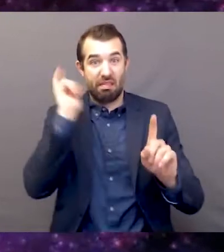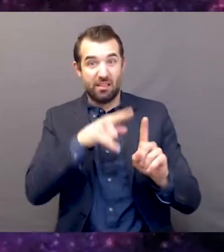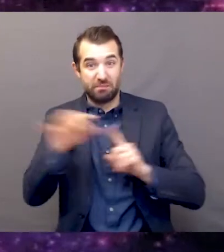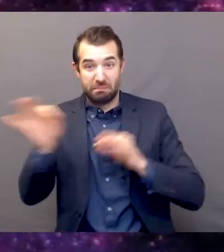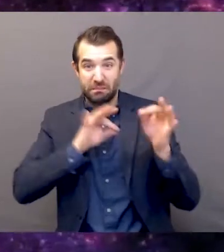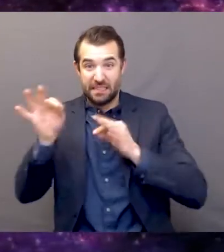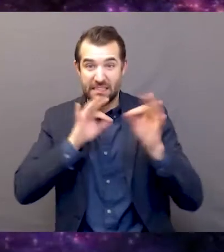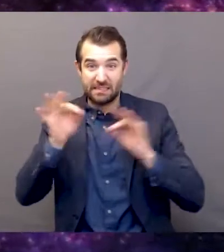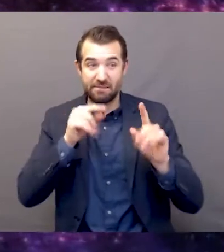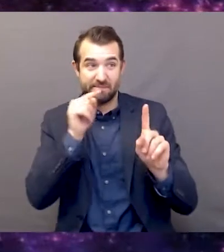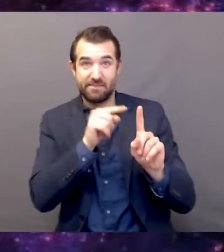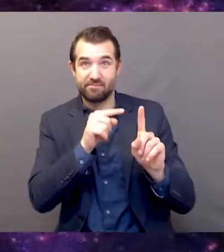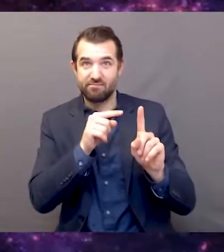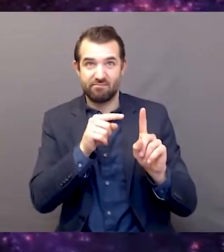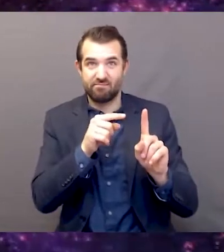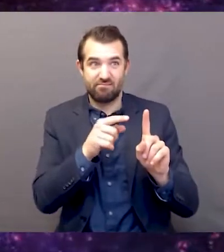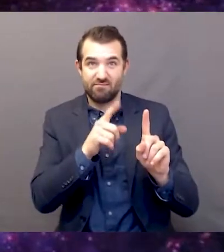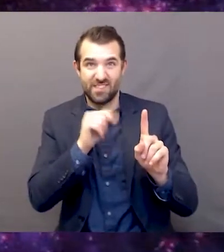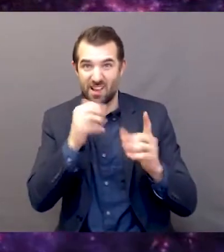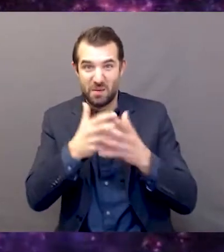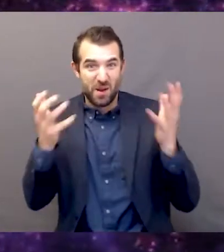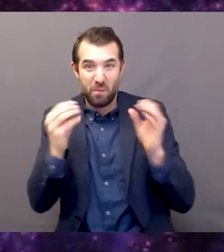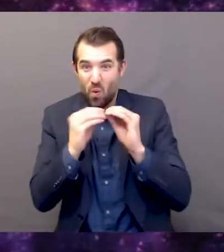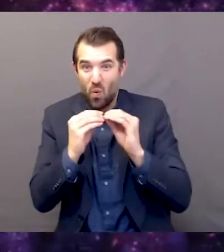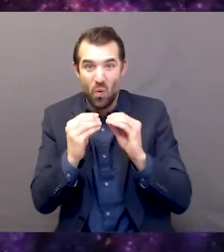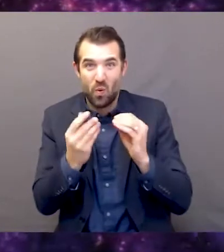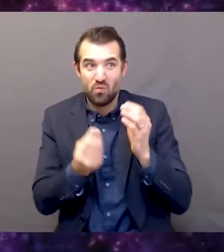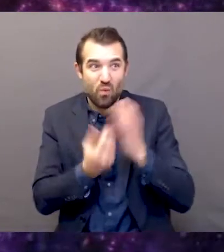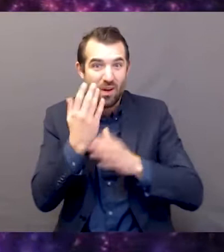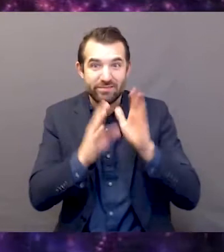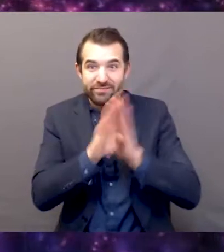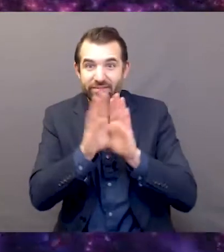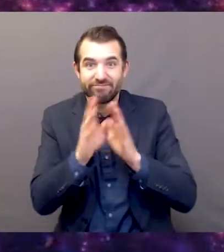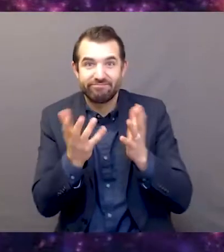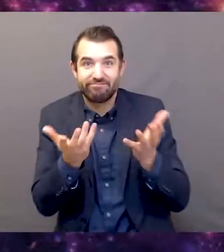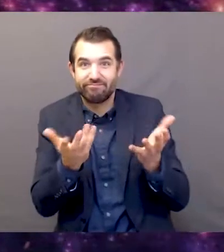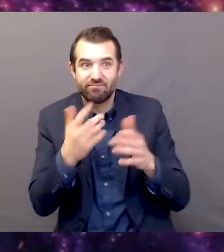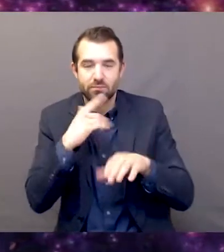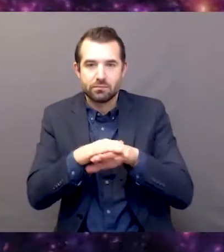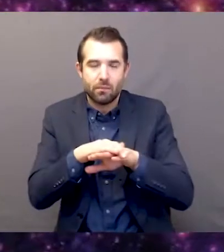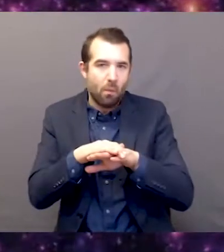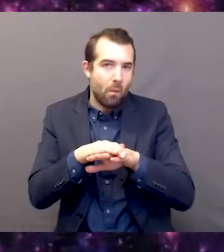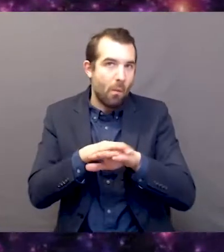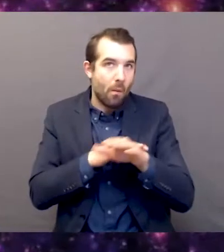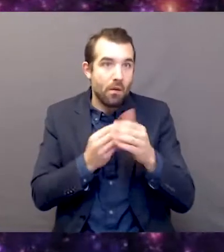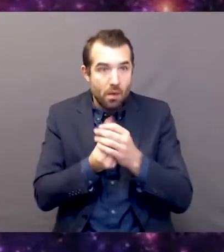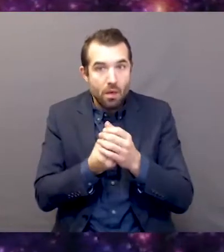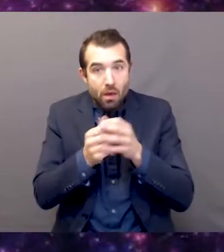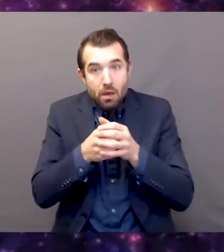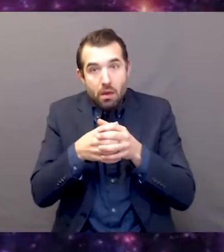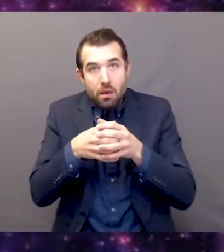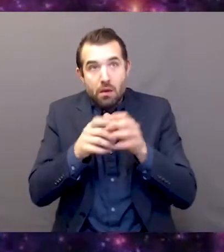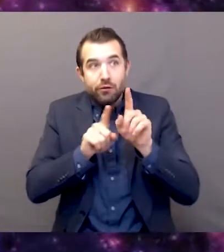as described in his equations of general relativity, there will not be much more growth of structure. Clusters will continue to grow slowly, but they may remain